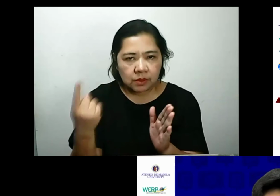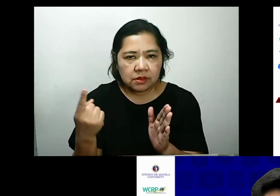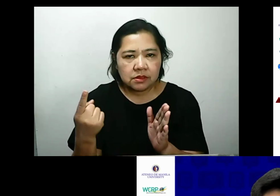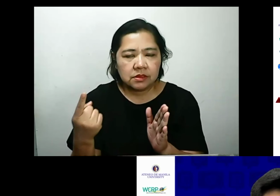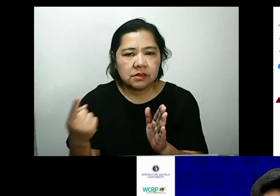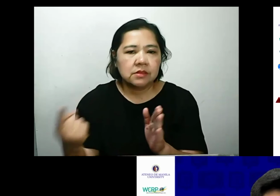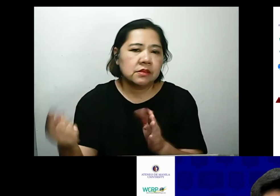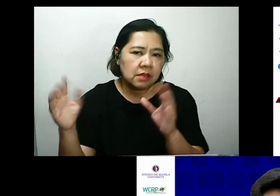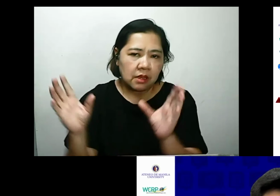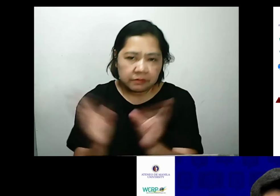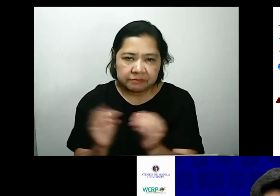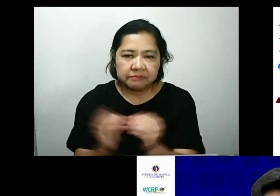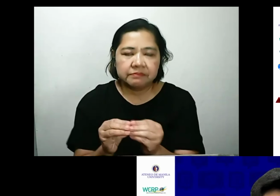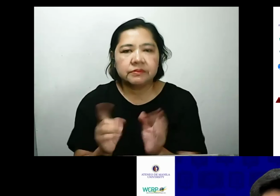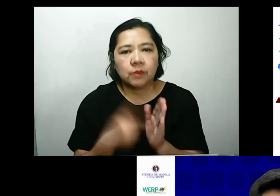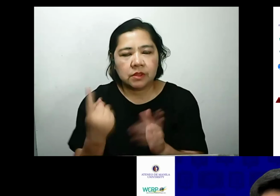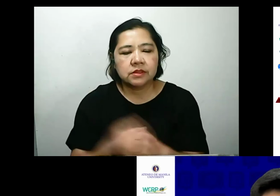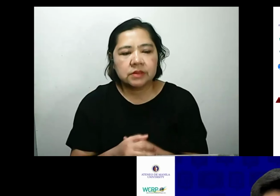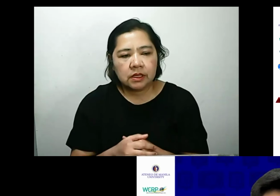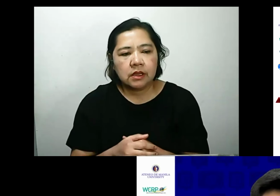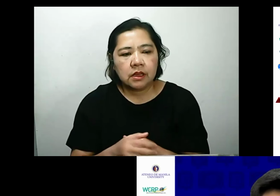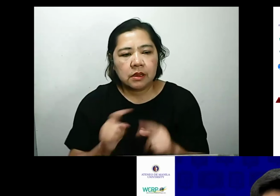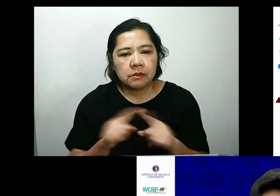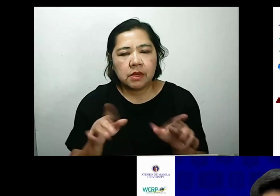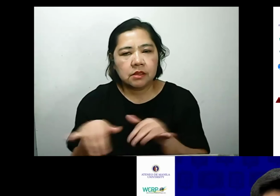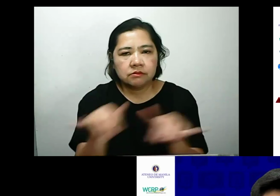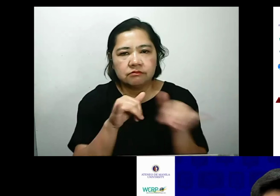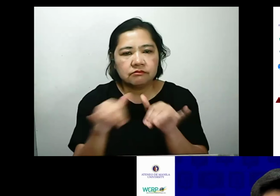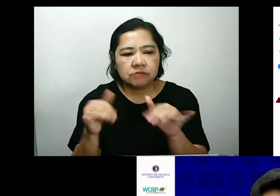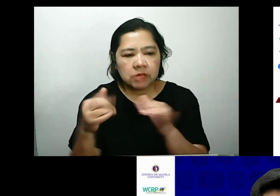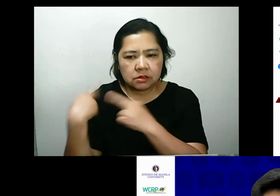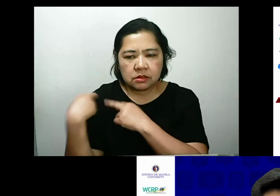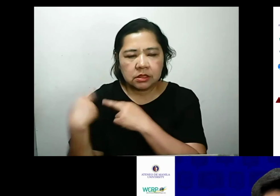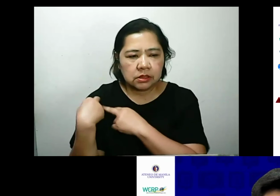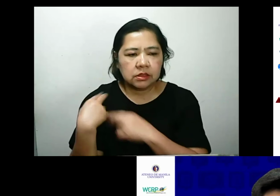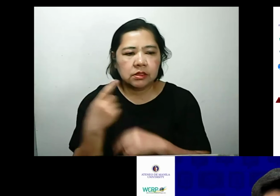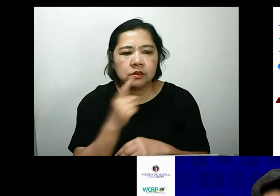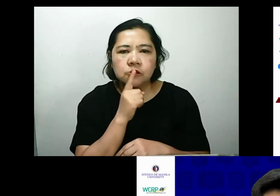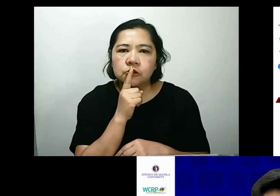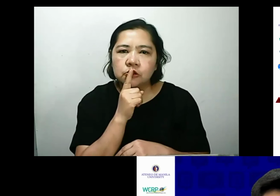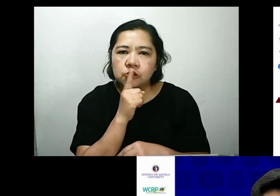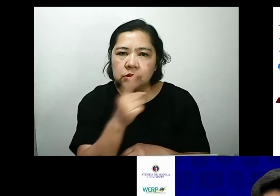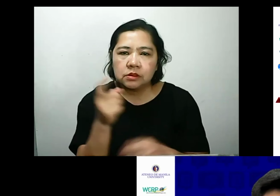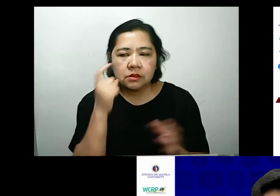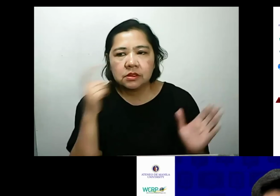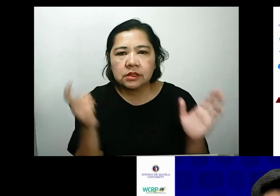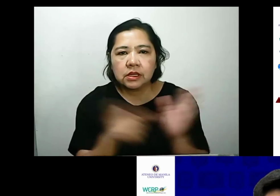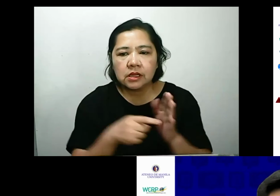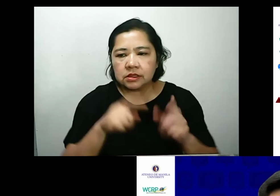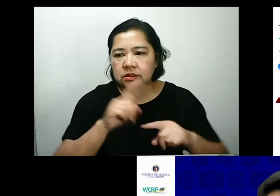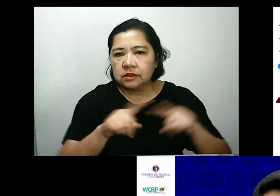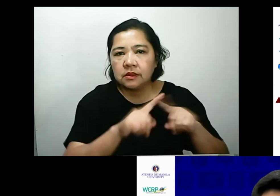But the common but differentiated responsibilities actually recognizes the different national scenarios and